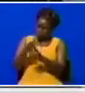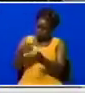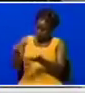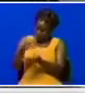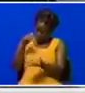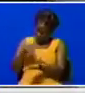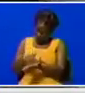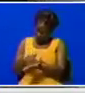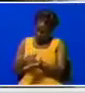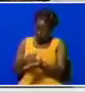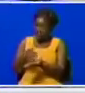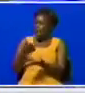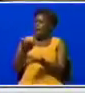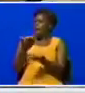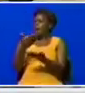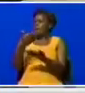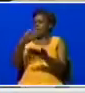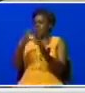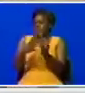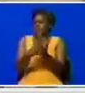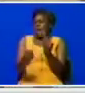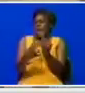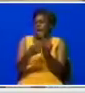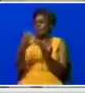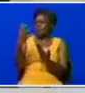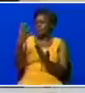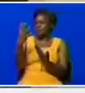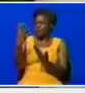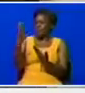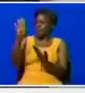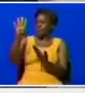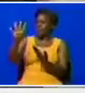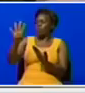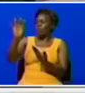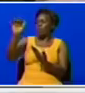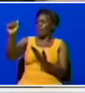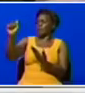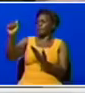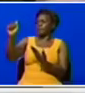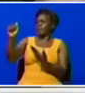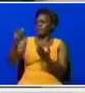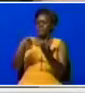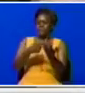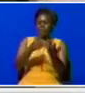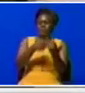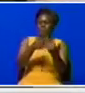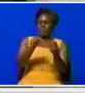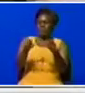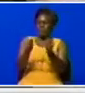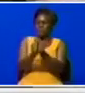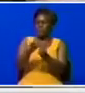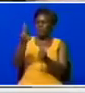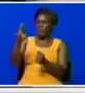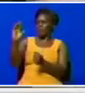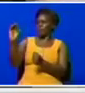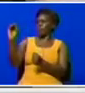they were supposed to be accompanied by the scanned Form 34As, which were supposed to have been tallied by the returning officers.